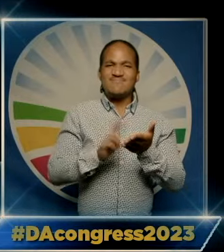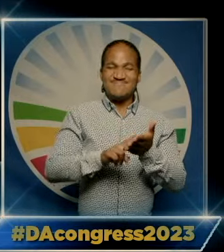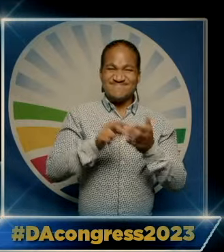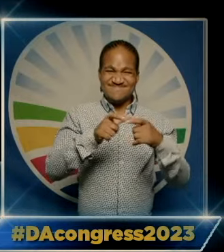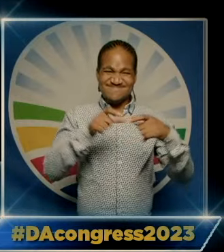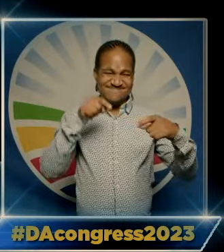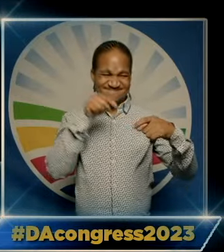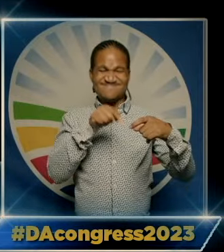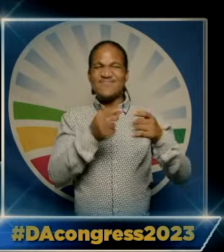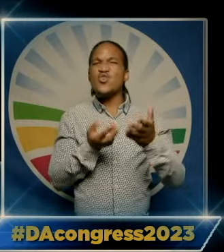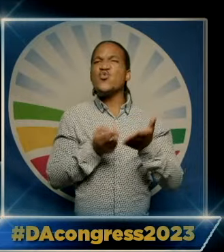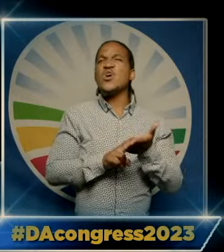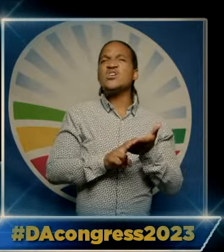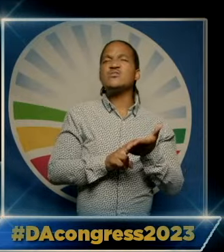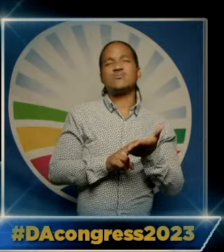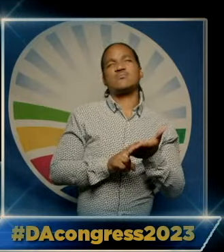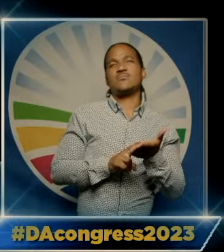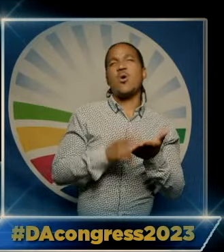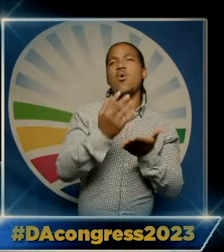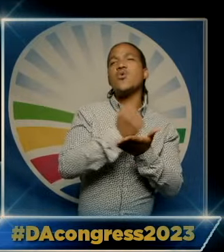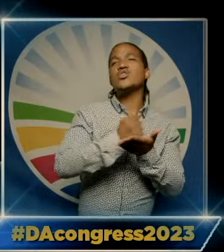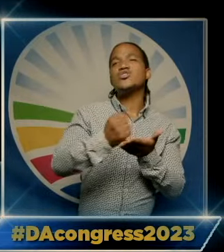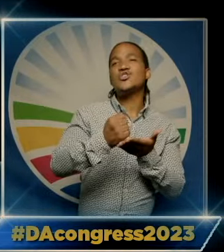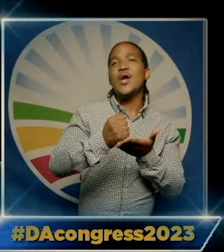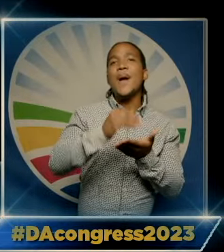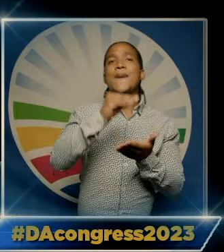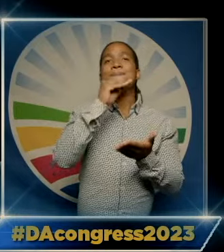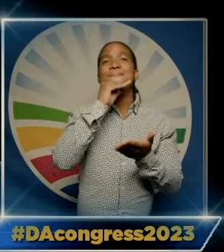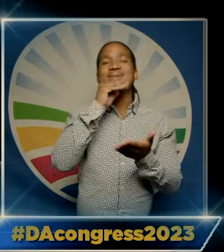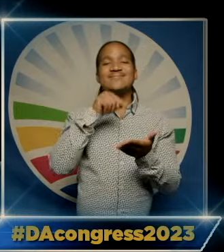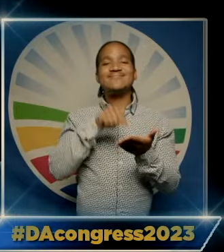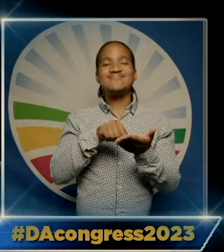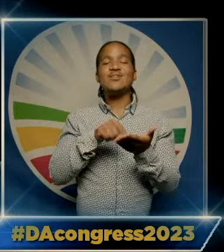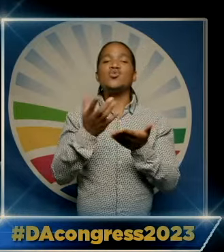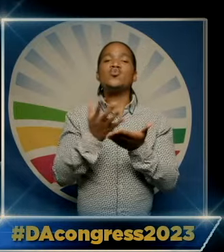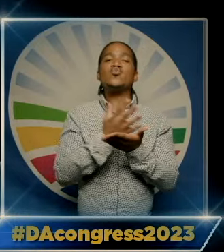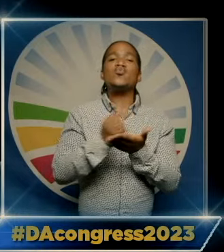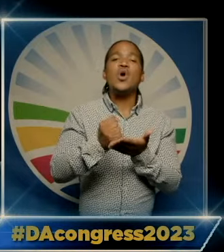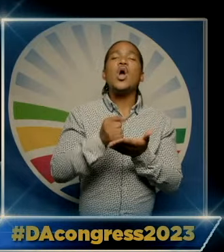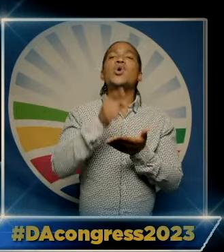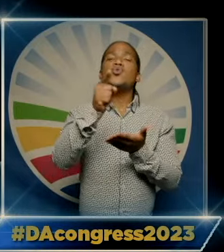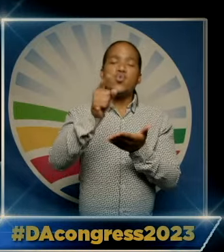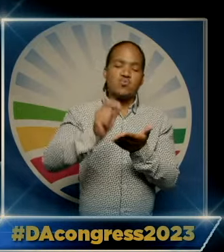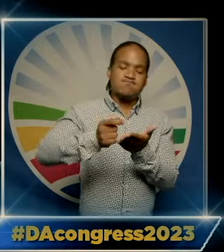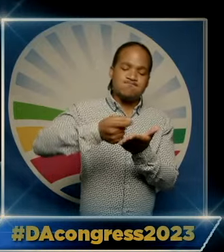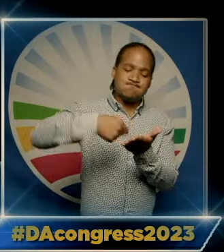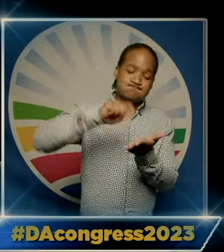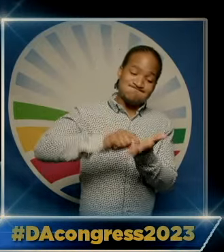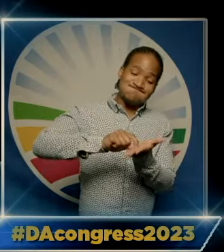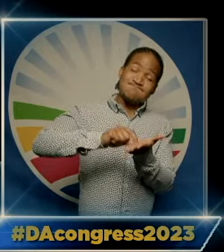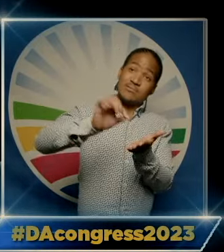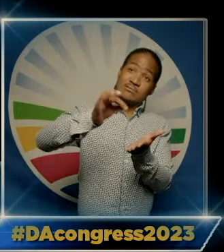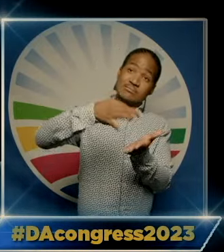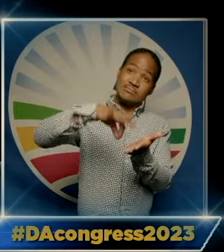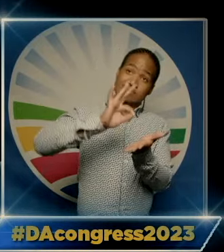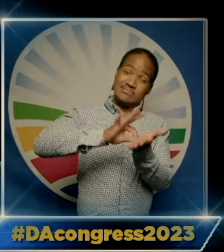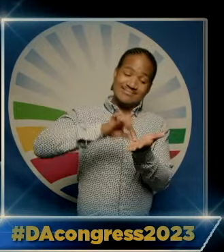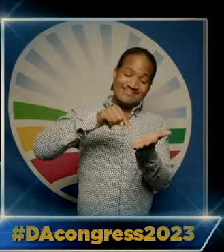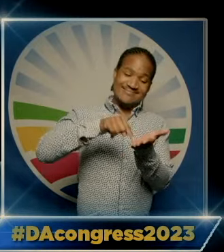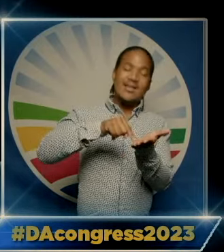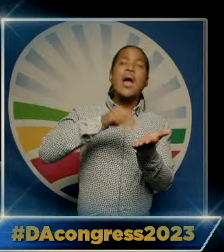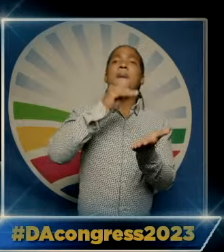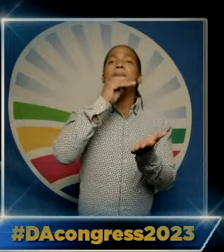registration. What you are signing was our intent. What we are signing is that of a national